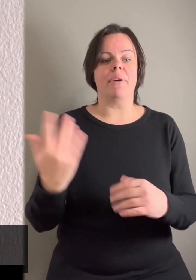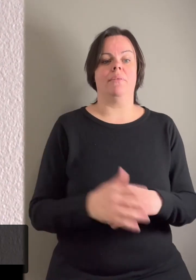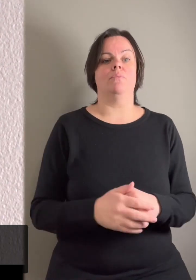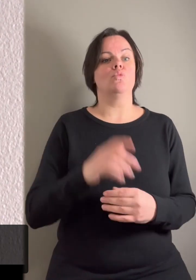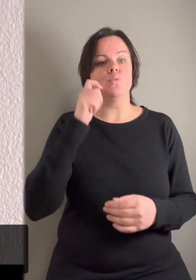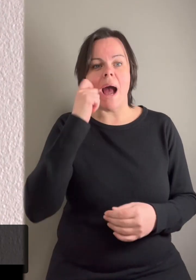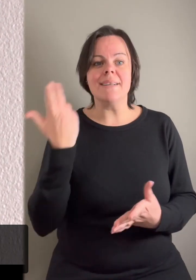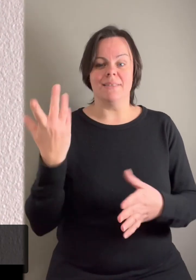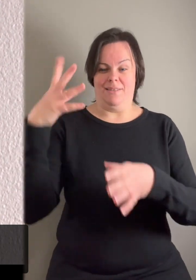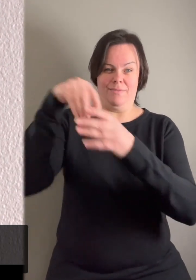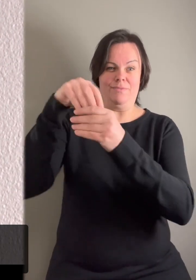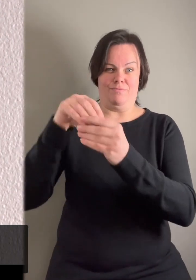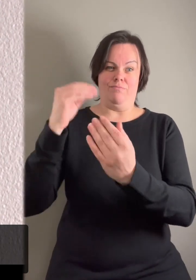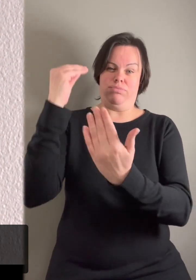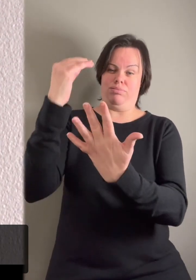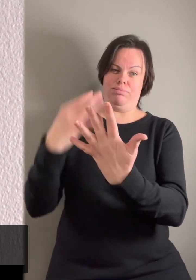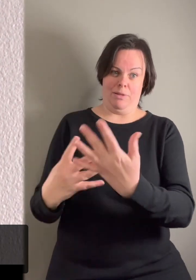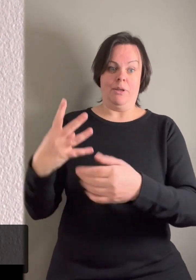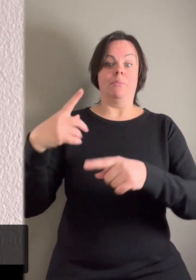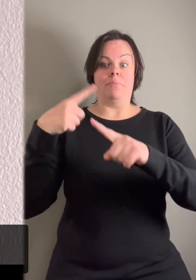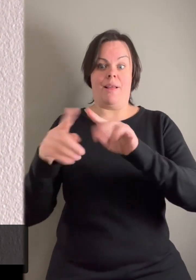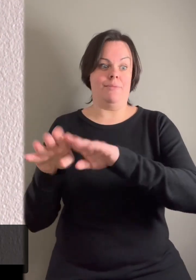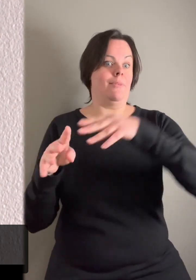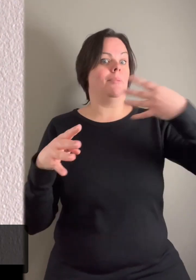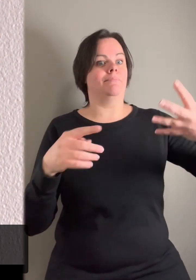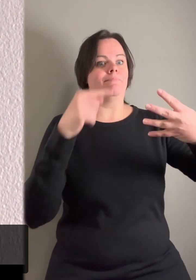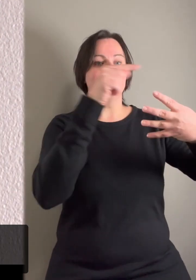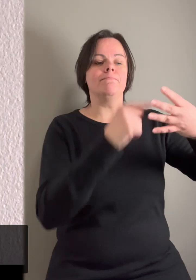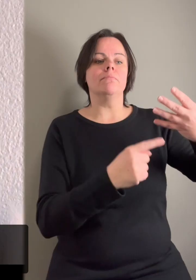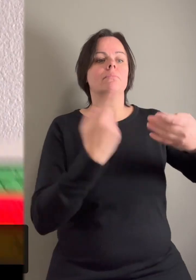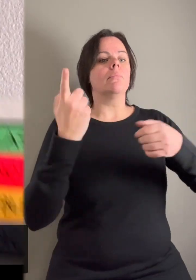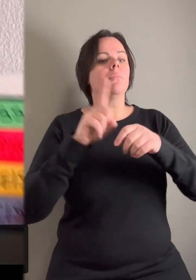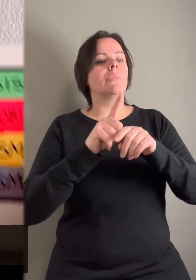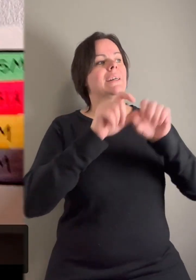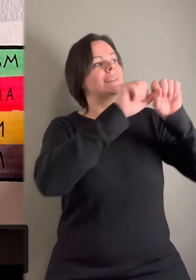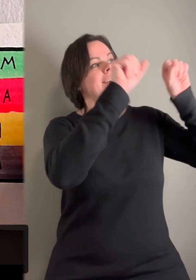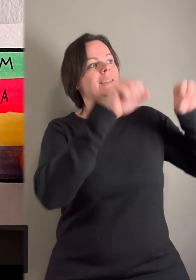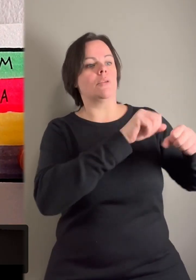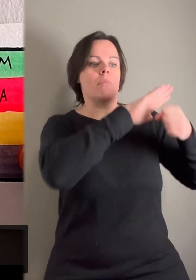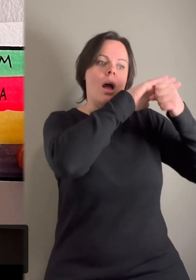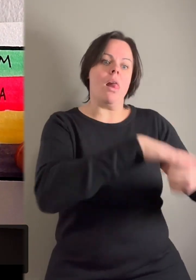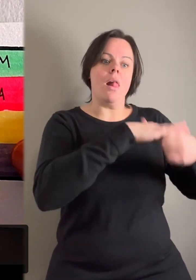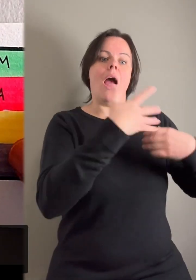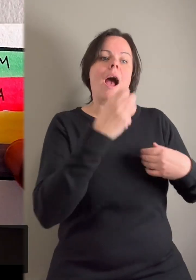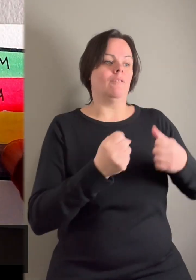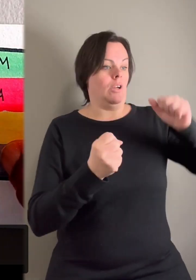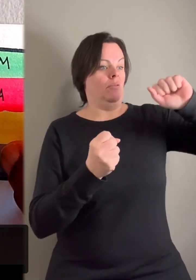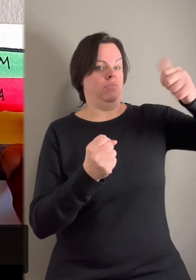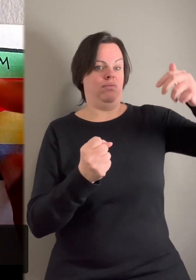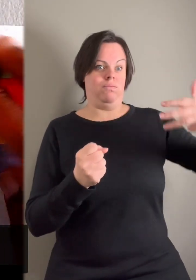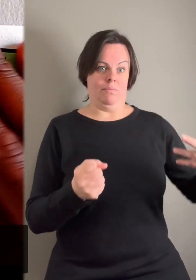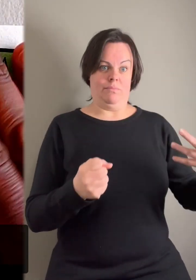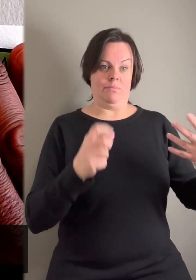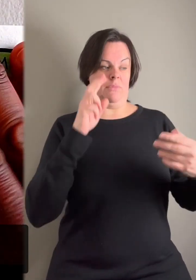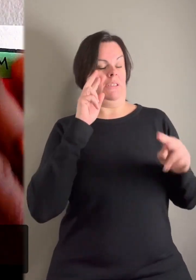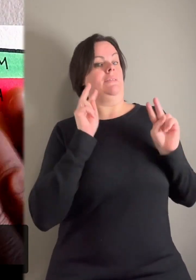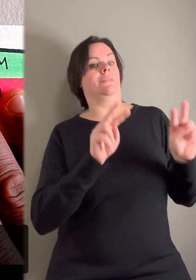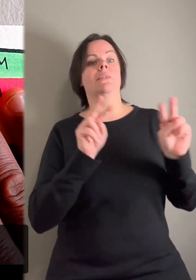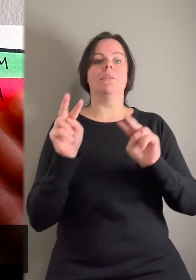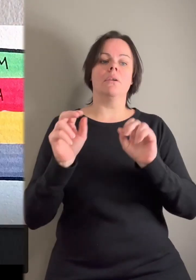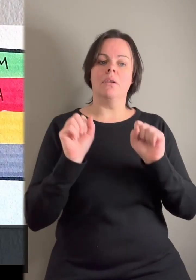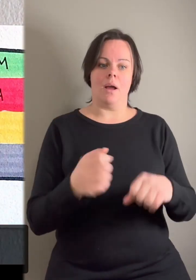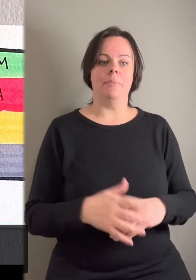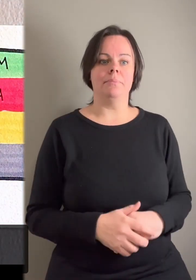sexuality, disability, and race, we can draw another diagram of the systems of oppression